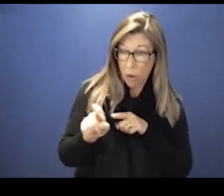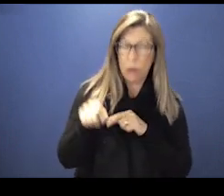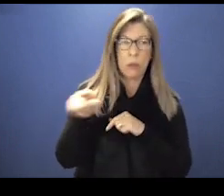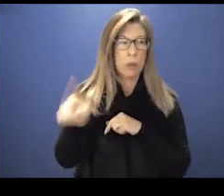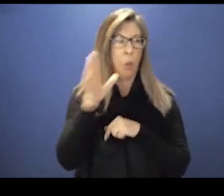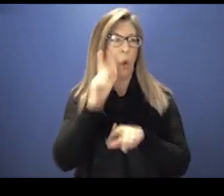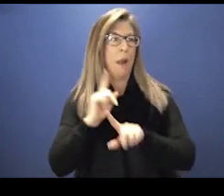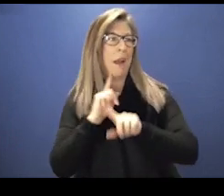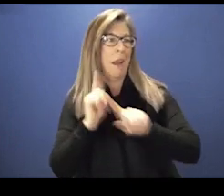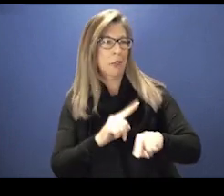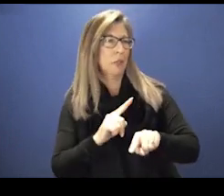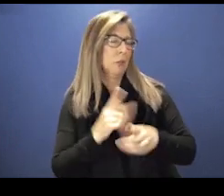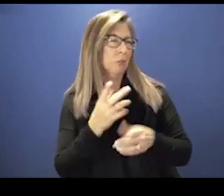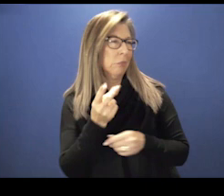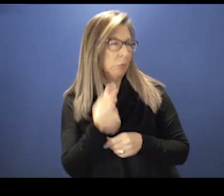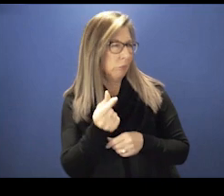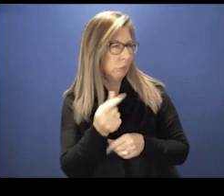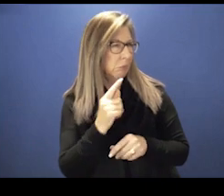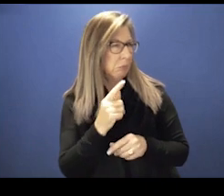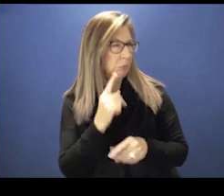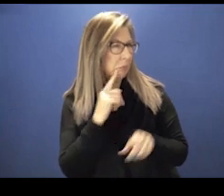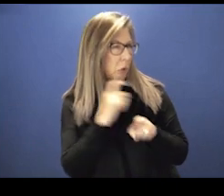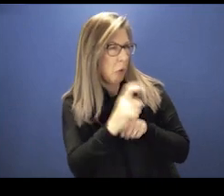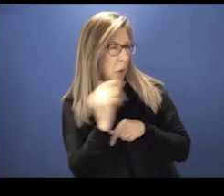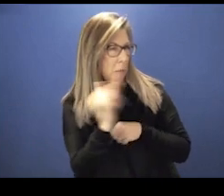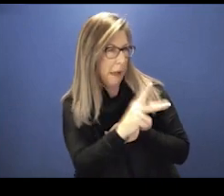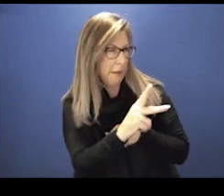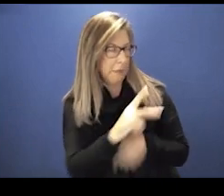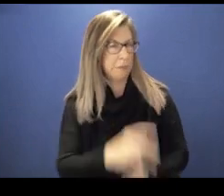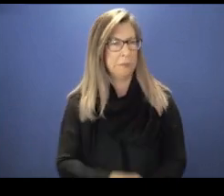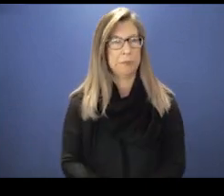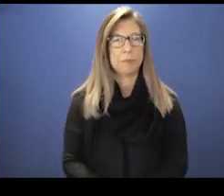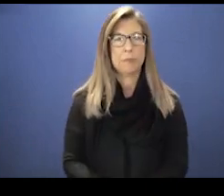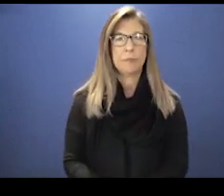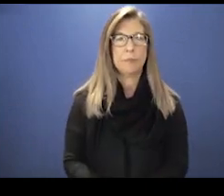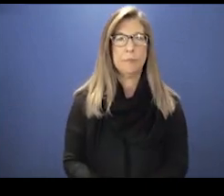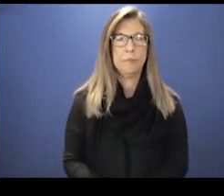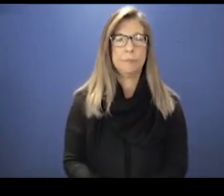1-800-280-2639 and we will get back to you promptly.